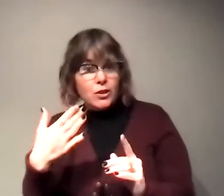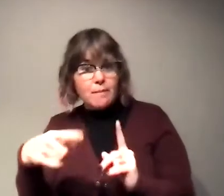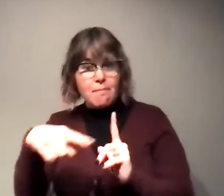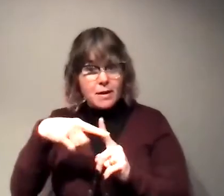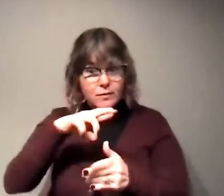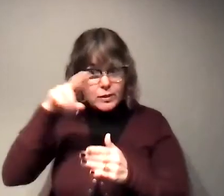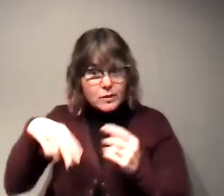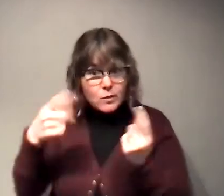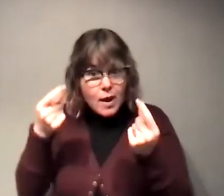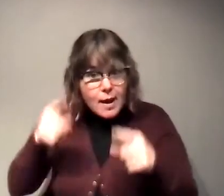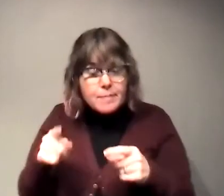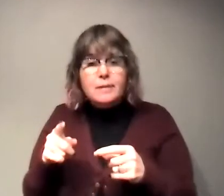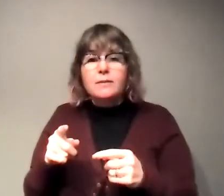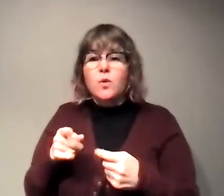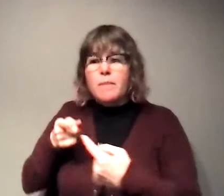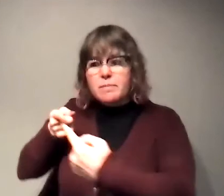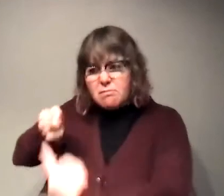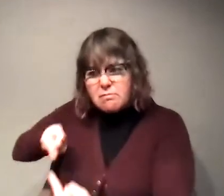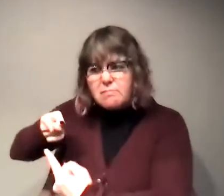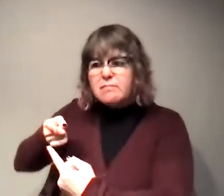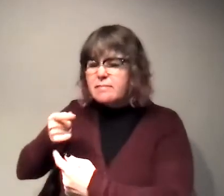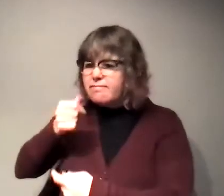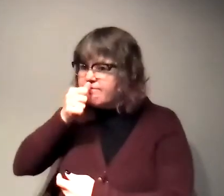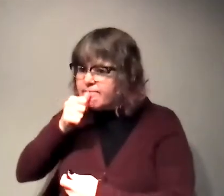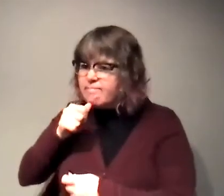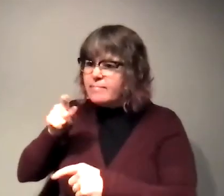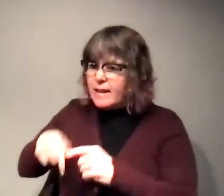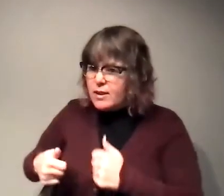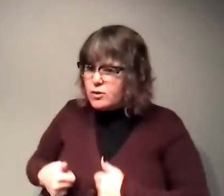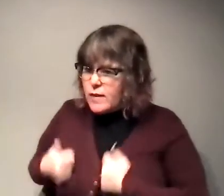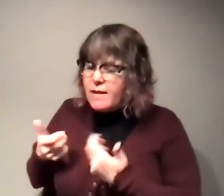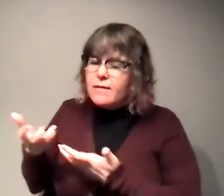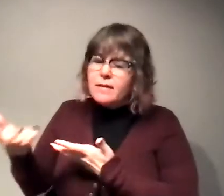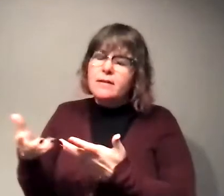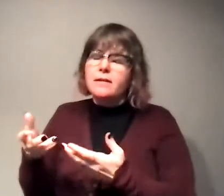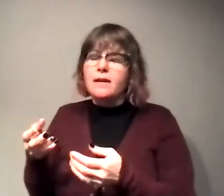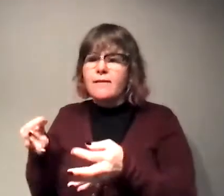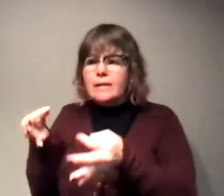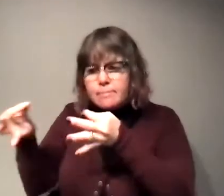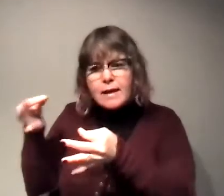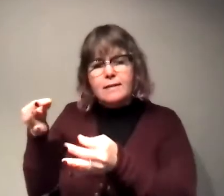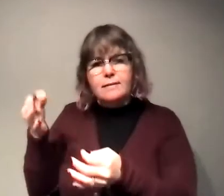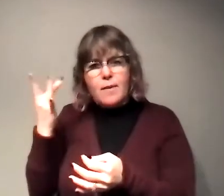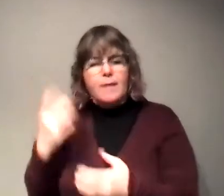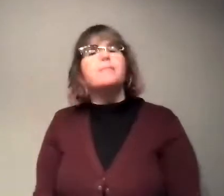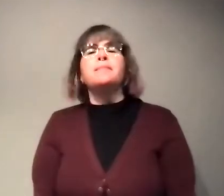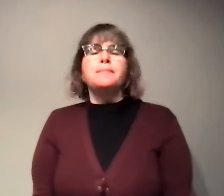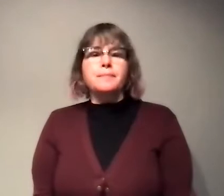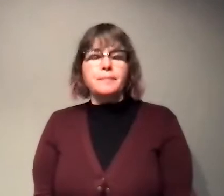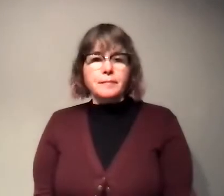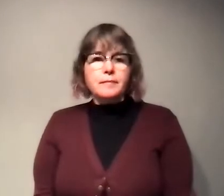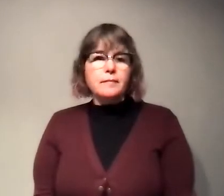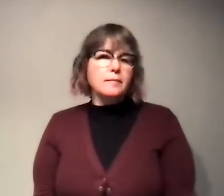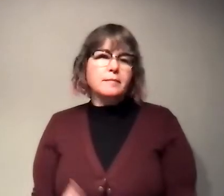are doing, or where are they having trouble getting plants to survive, and sort of tell that story. So I'd say